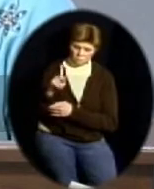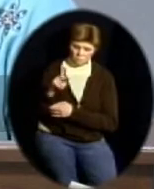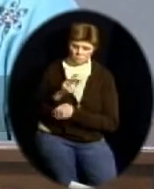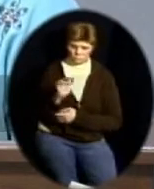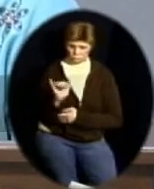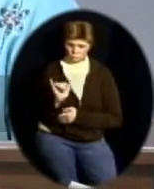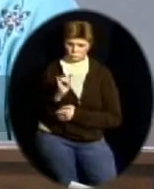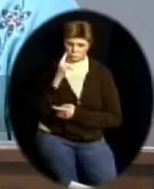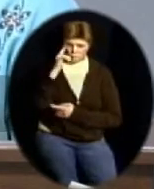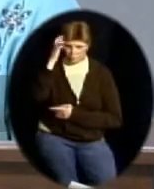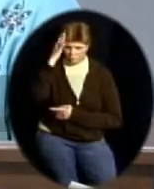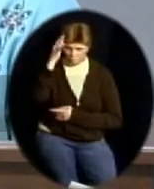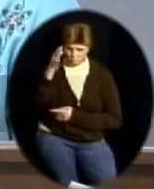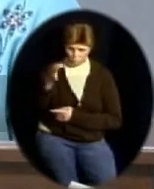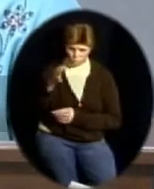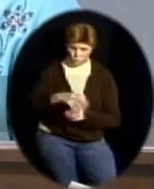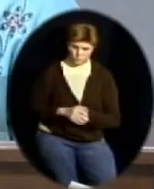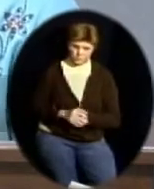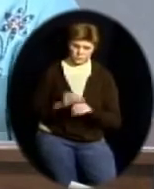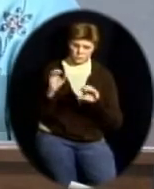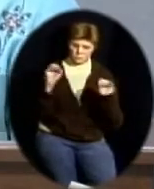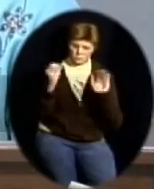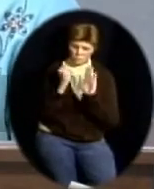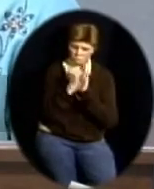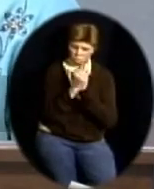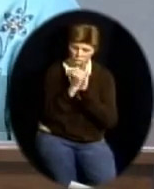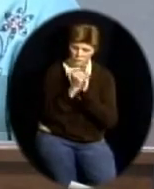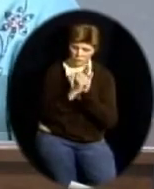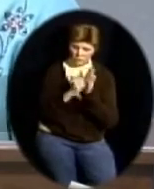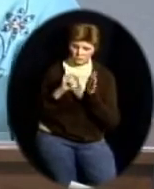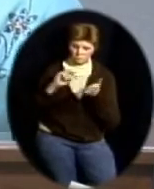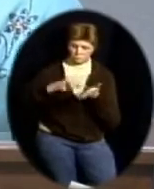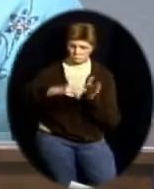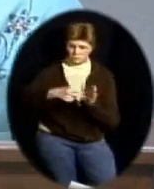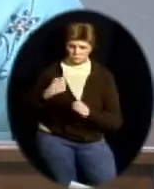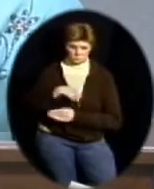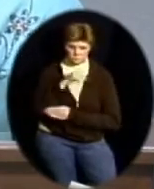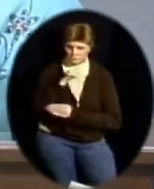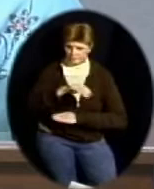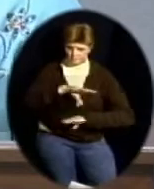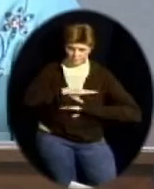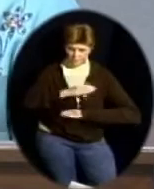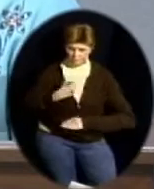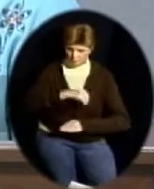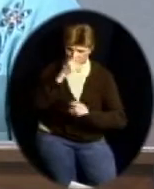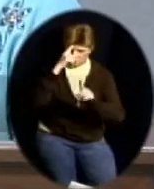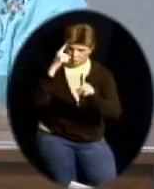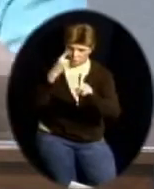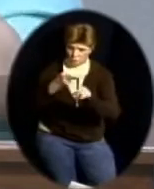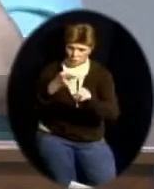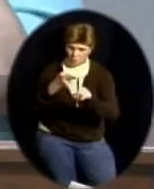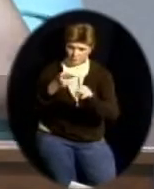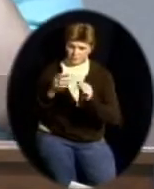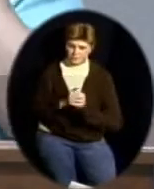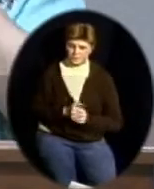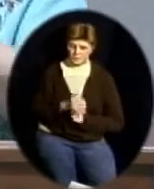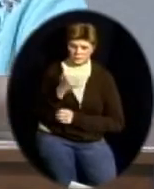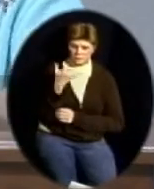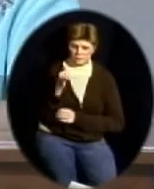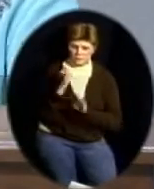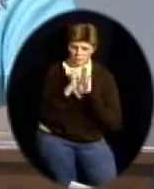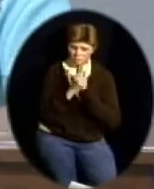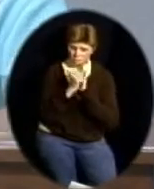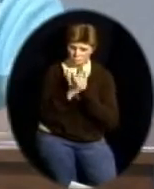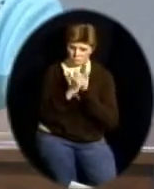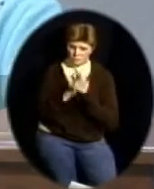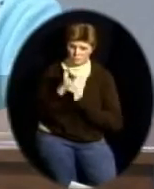target. No shading indicates that we haven't met the target yet, but we're less than 4 points below it. Yellow indicates that we are 5 points